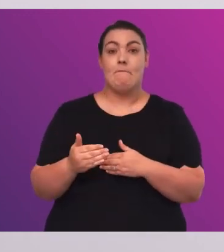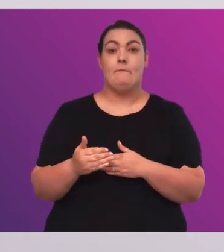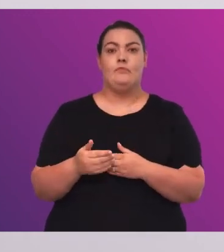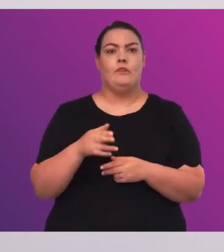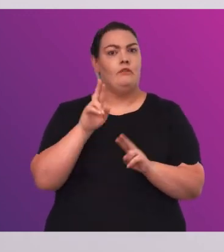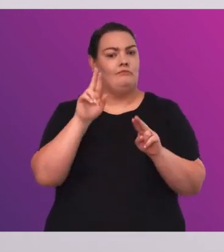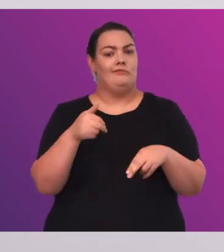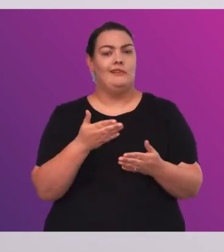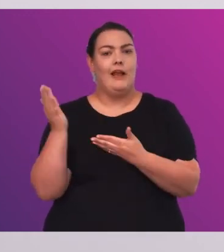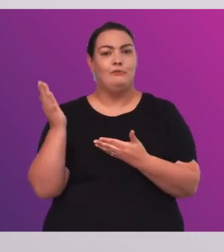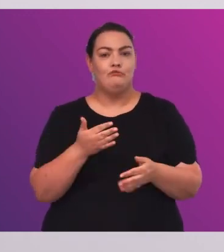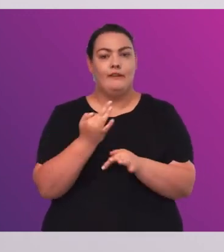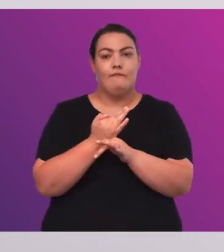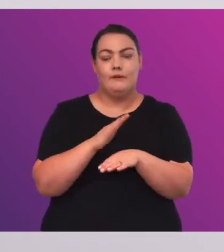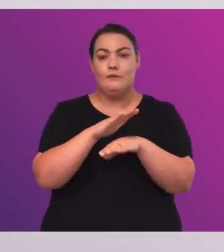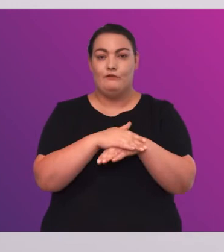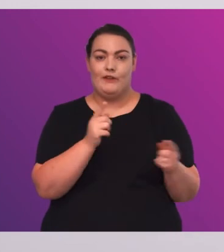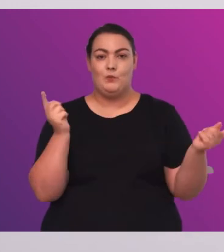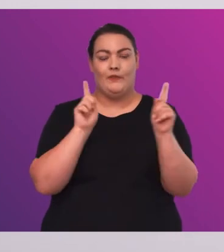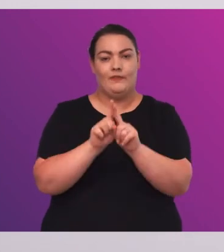Step 4, visiting the branch.